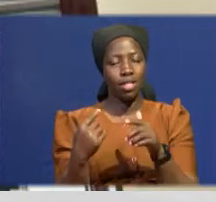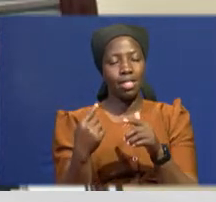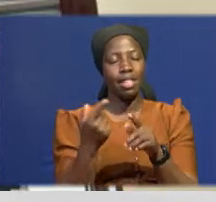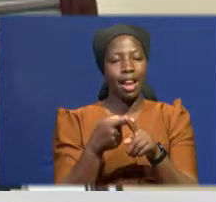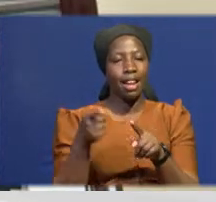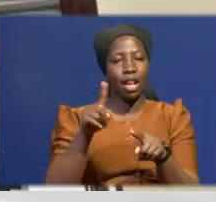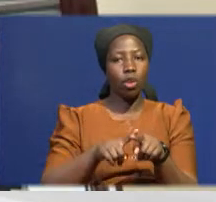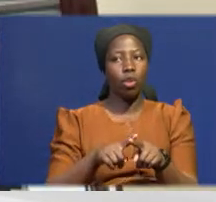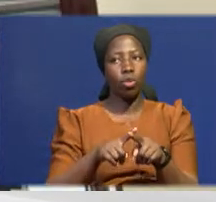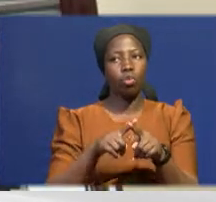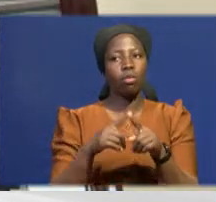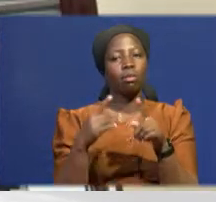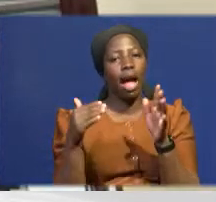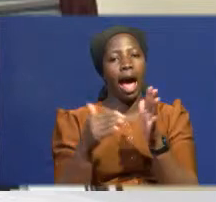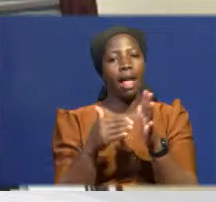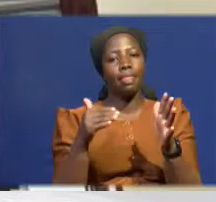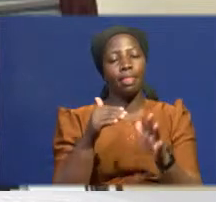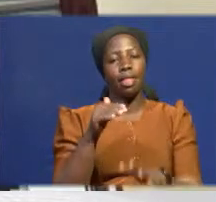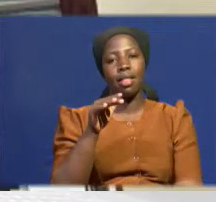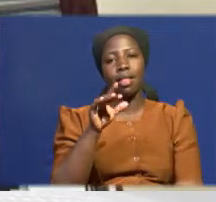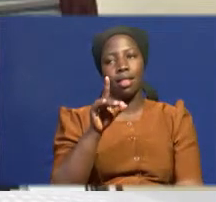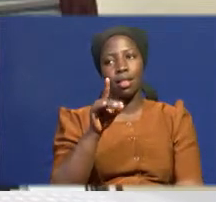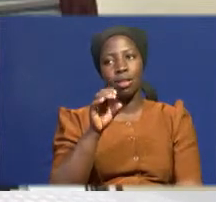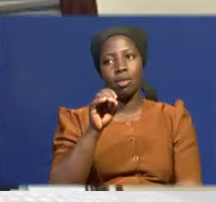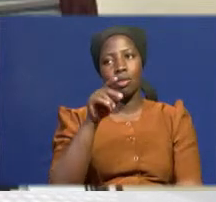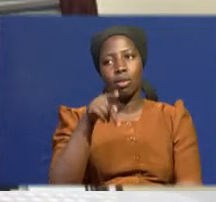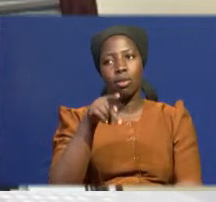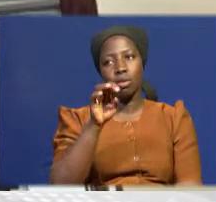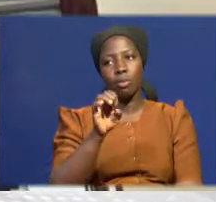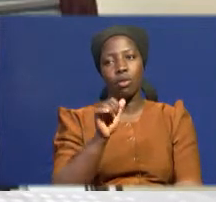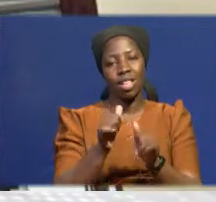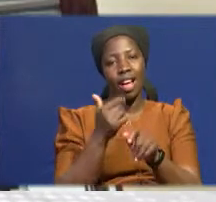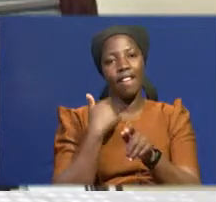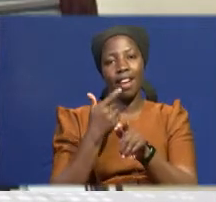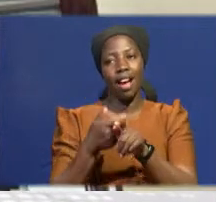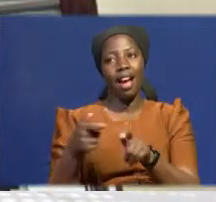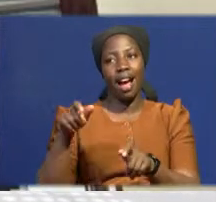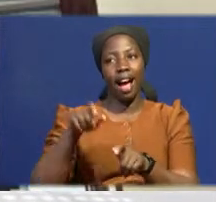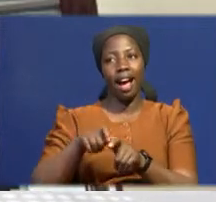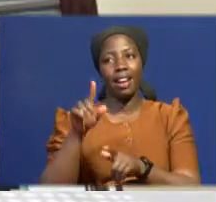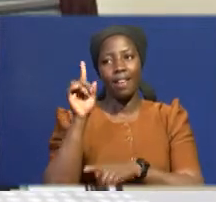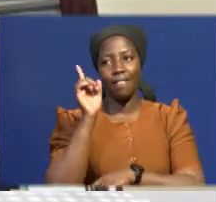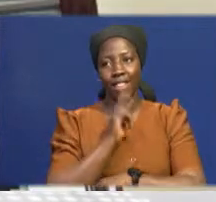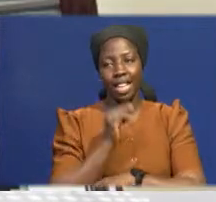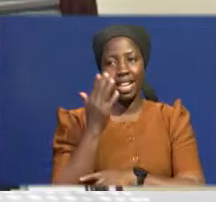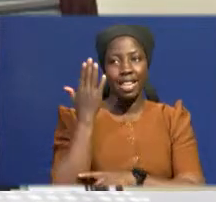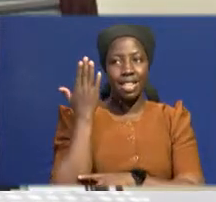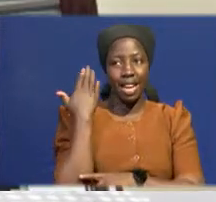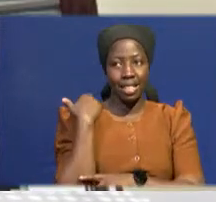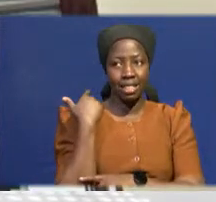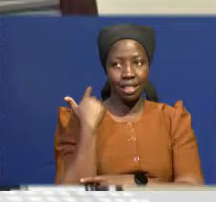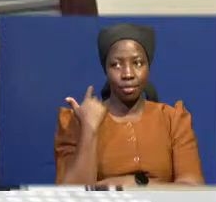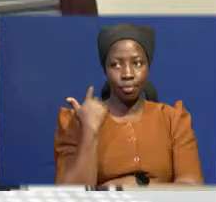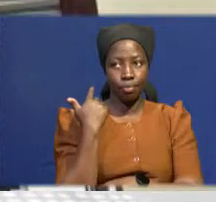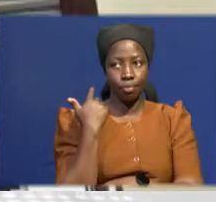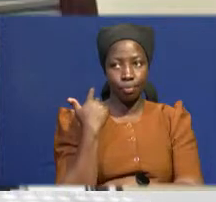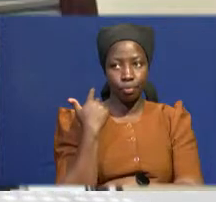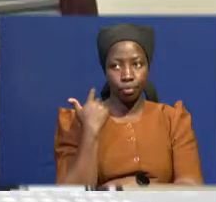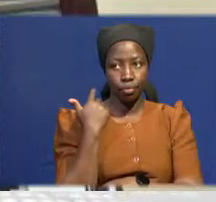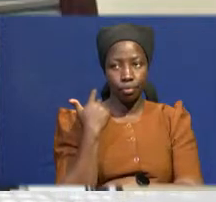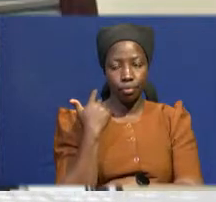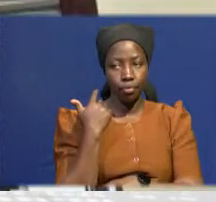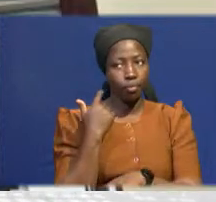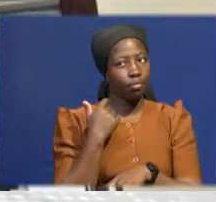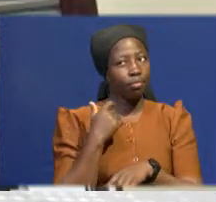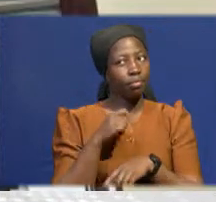which, as you know, in the last few years, has become increasingly important. Last year, because of the hybrid